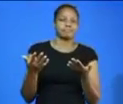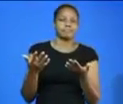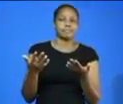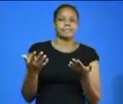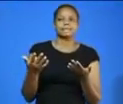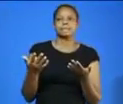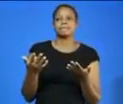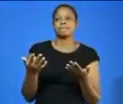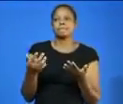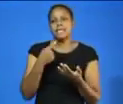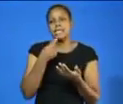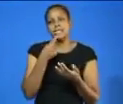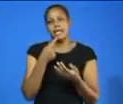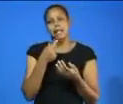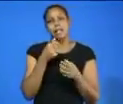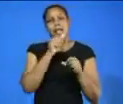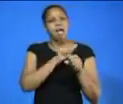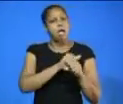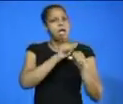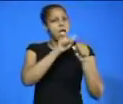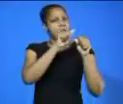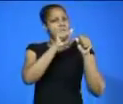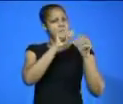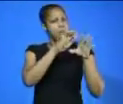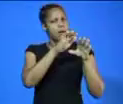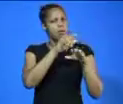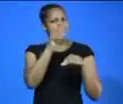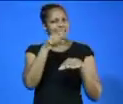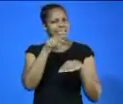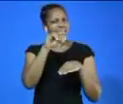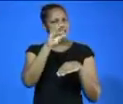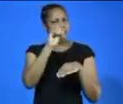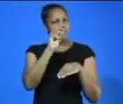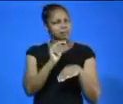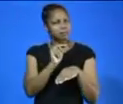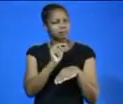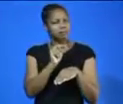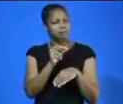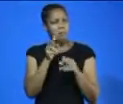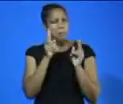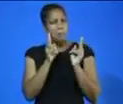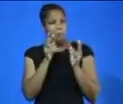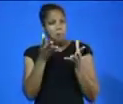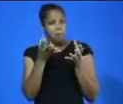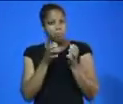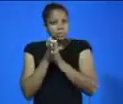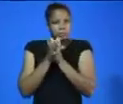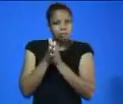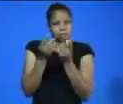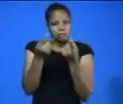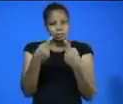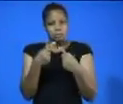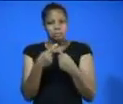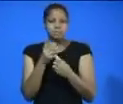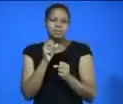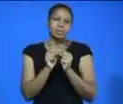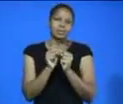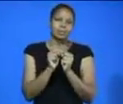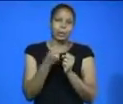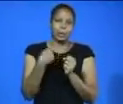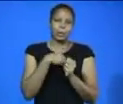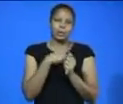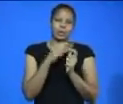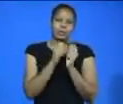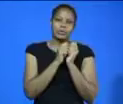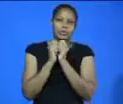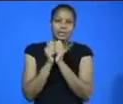tell, is it Mount Zion, that I will welcome you. You were anxious to get here, and so we're together twice for